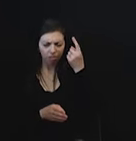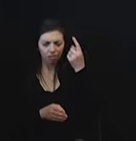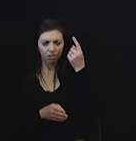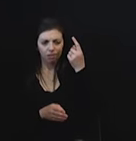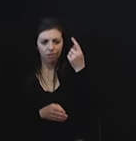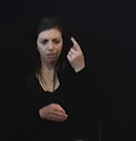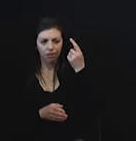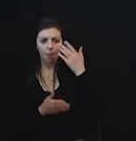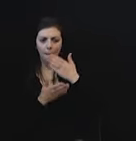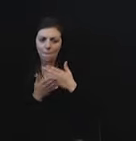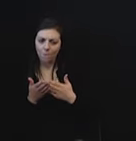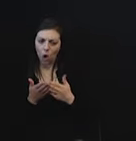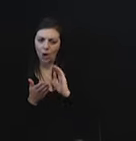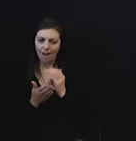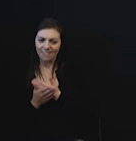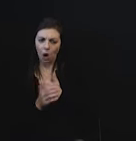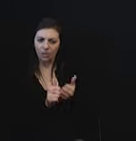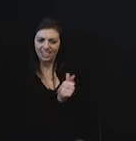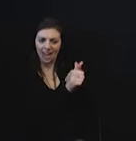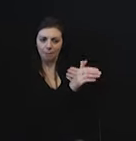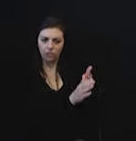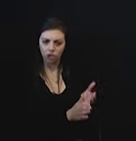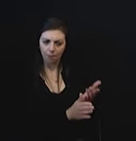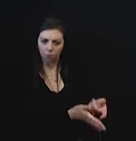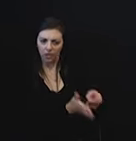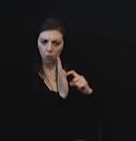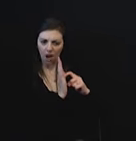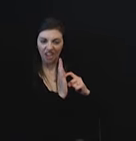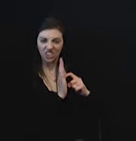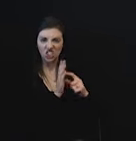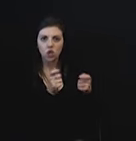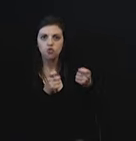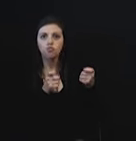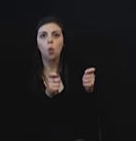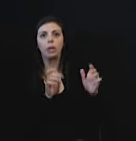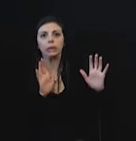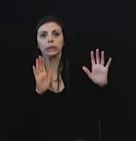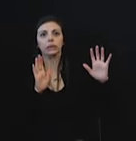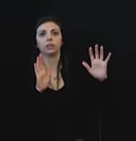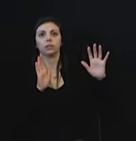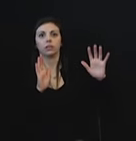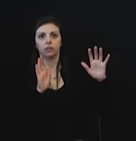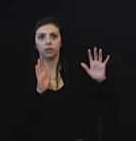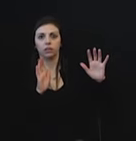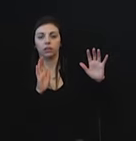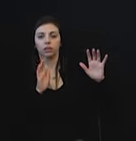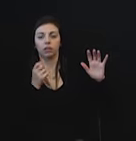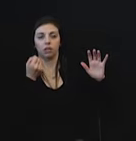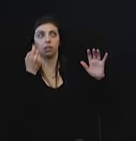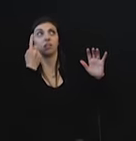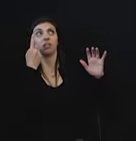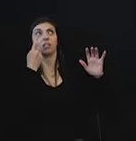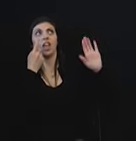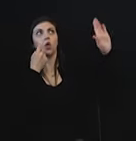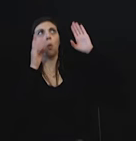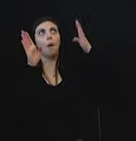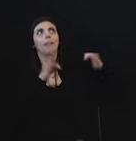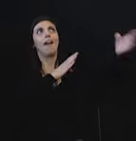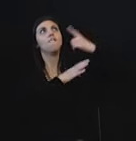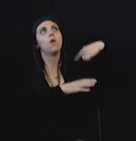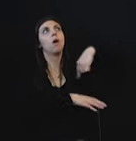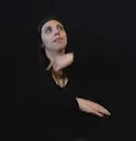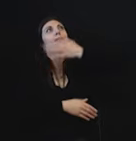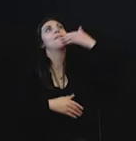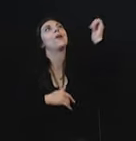that looks like relinquishing control, seeking to trust that God's plans for us are better than our plans